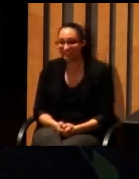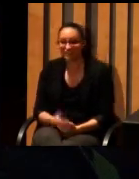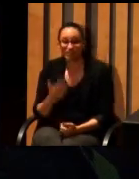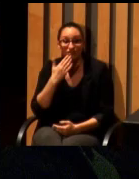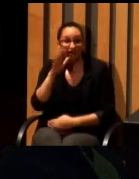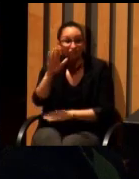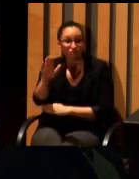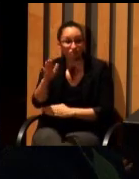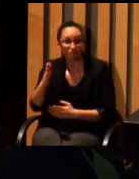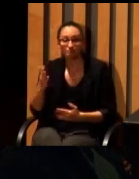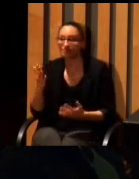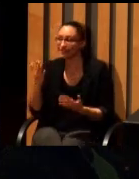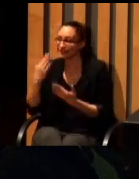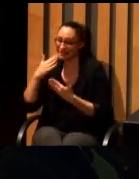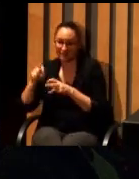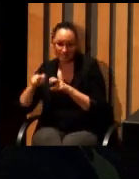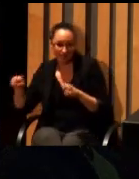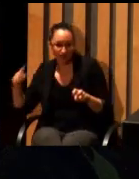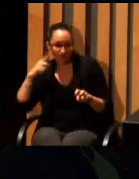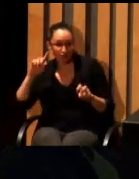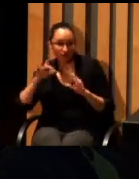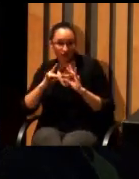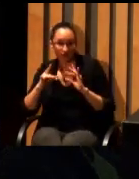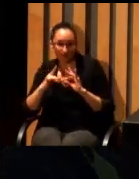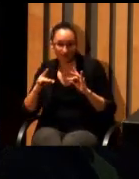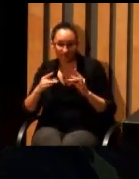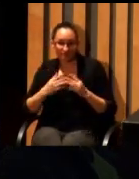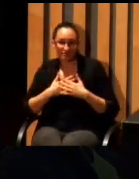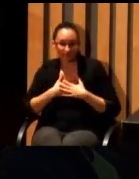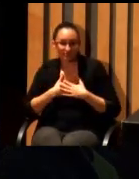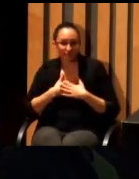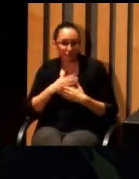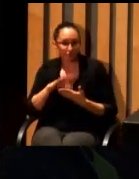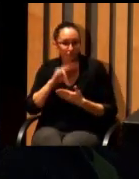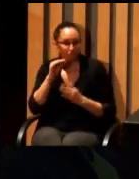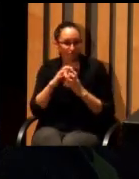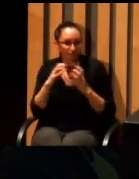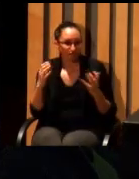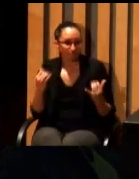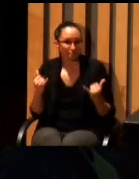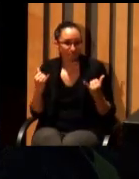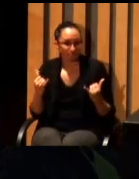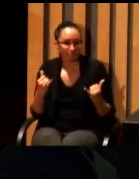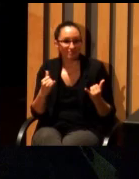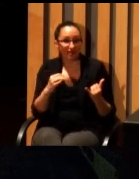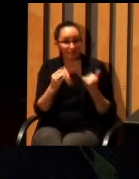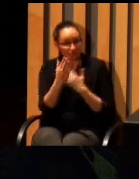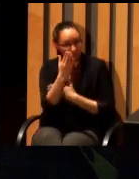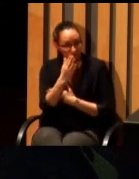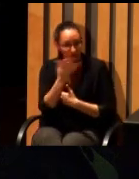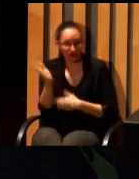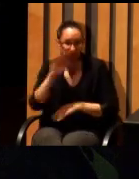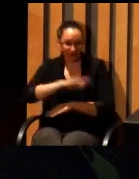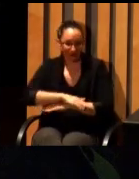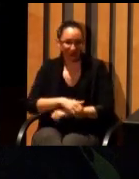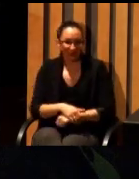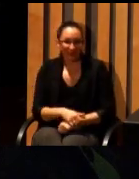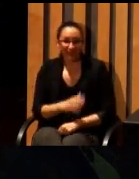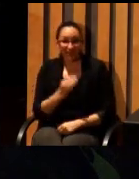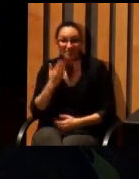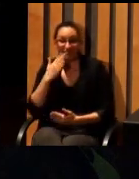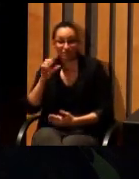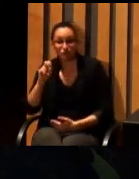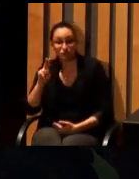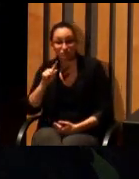I want to thank the panel for your comments. I've learned an awful lot this afternoon and this morning as well. And of course, I want to thank